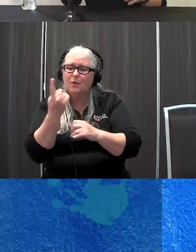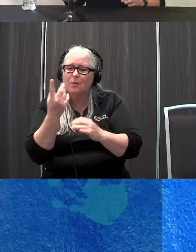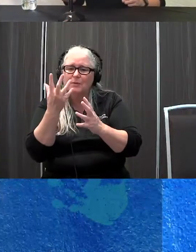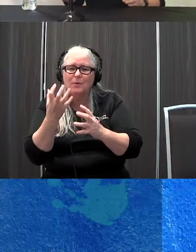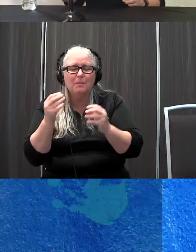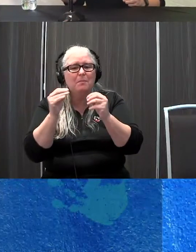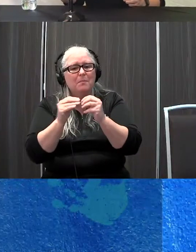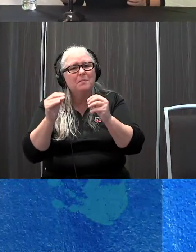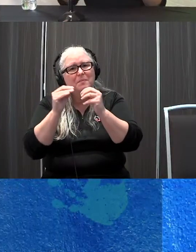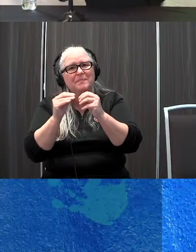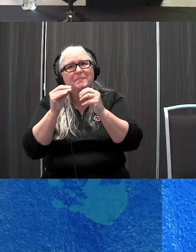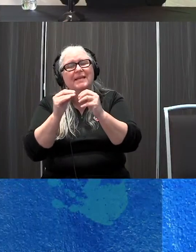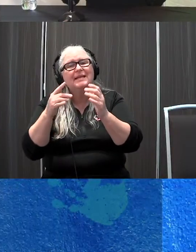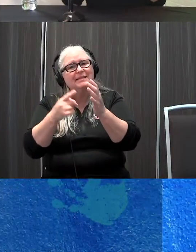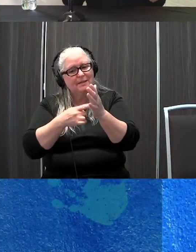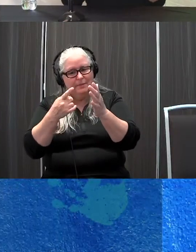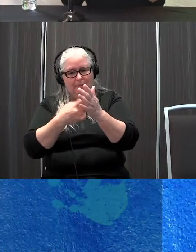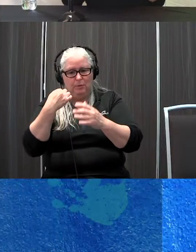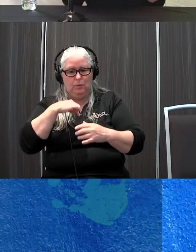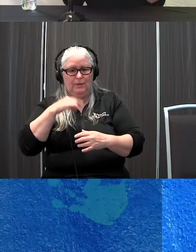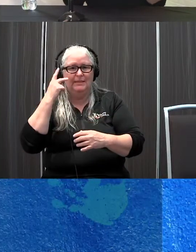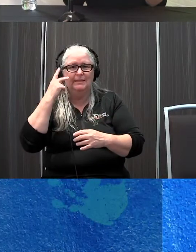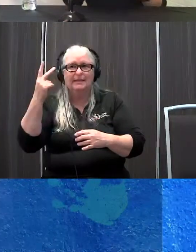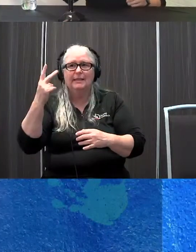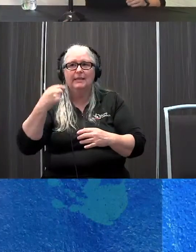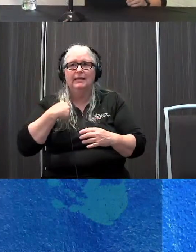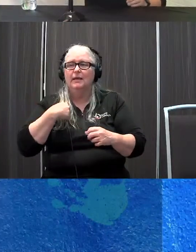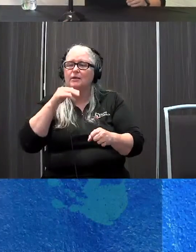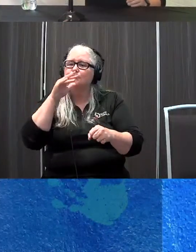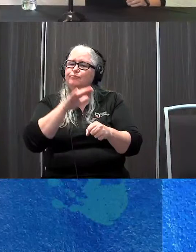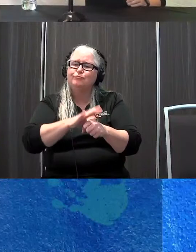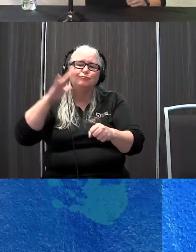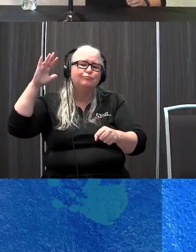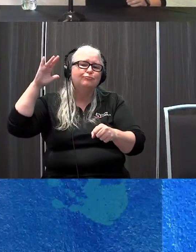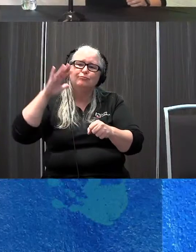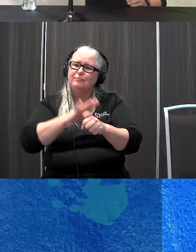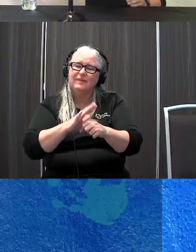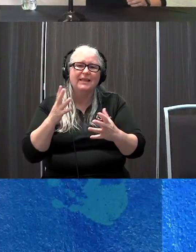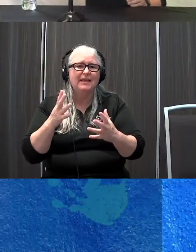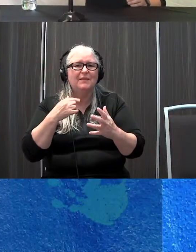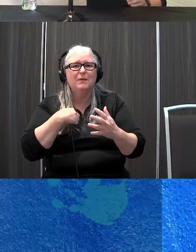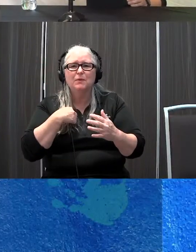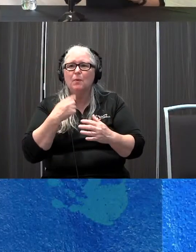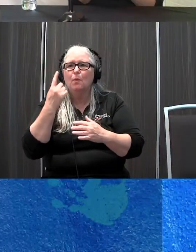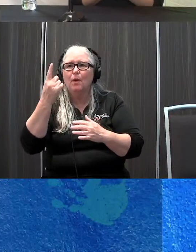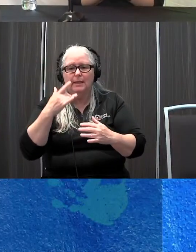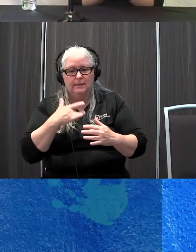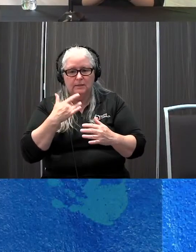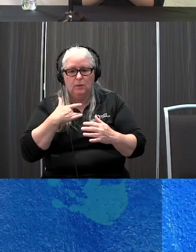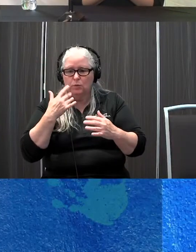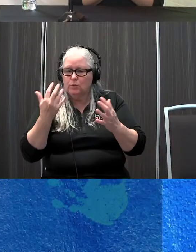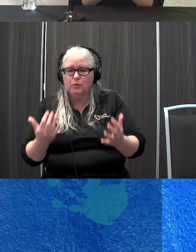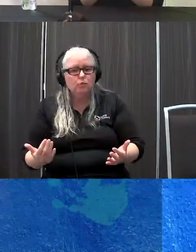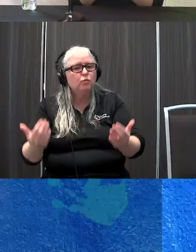then sometimes we see these huge meltdowns because it seems like there's just one piece of sensory input that's just been too much.